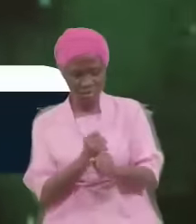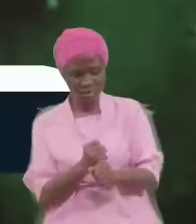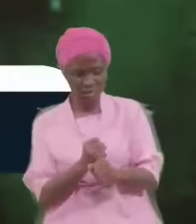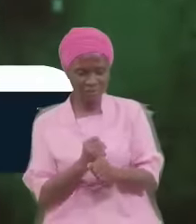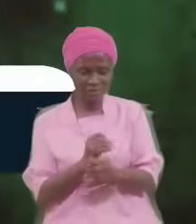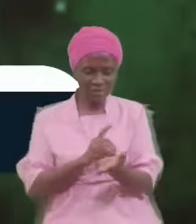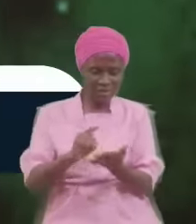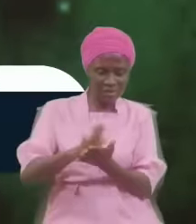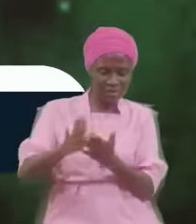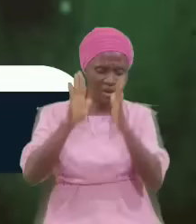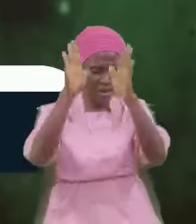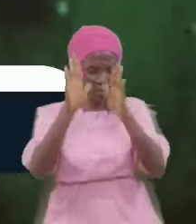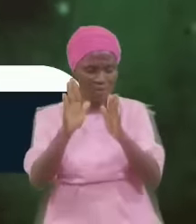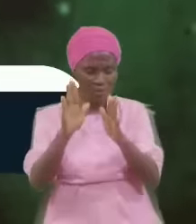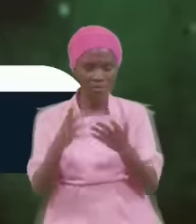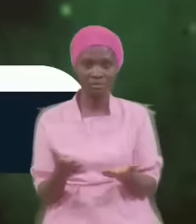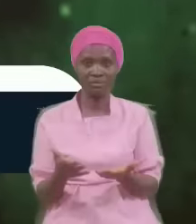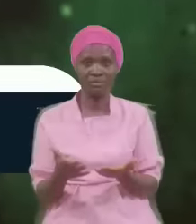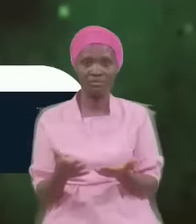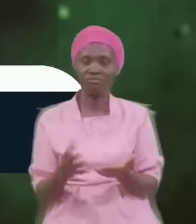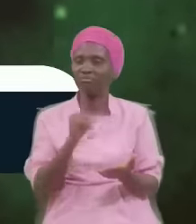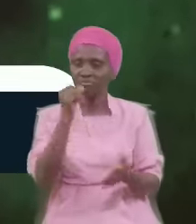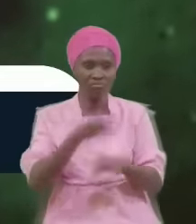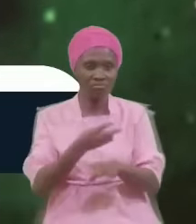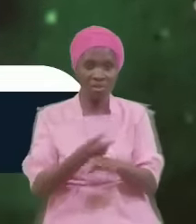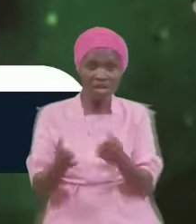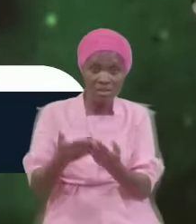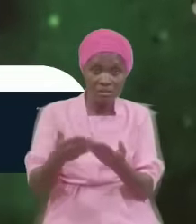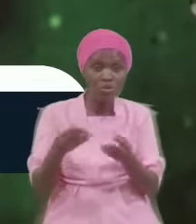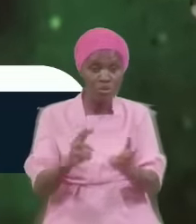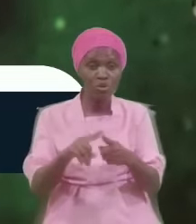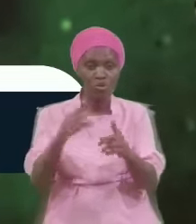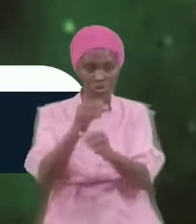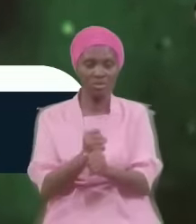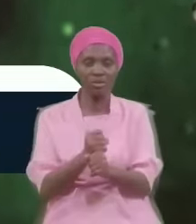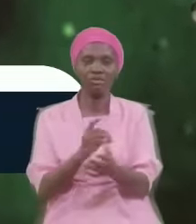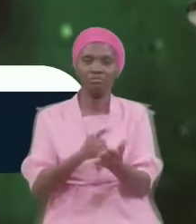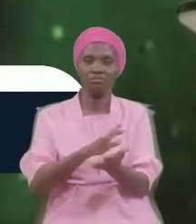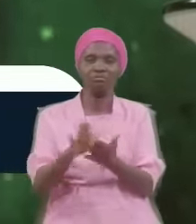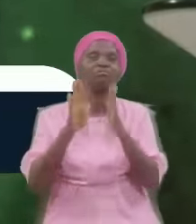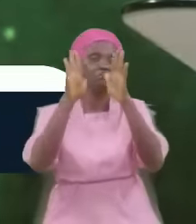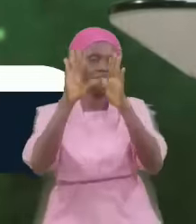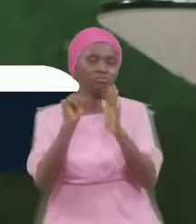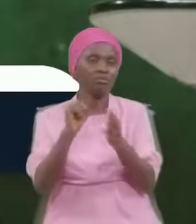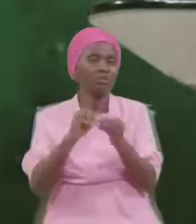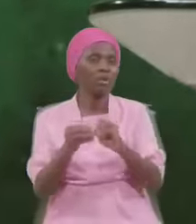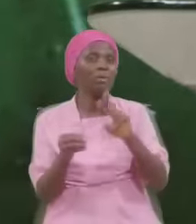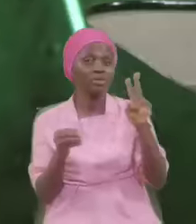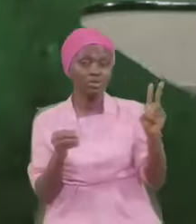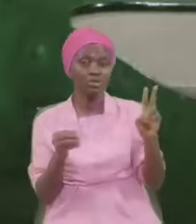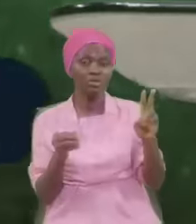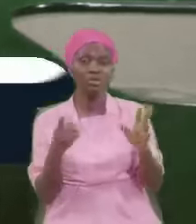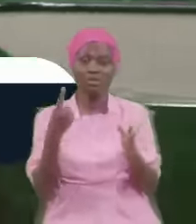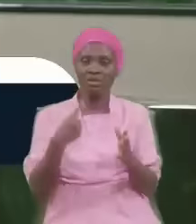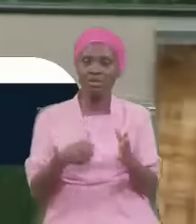Simple ways to receiving supernatural wonders. Number two, simplified ways